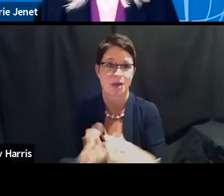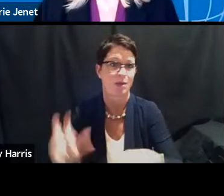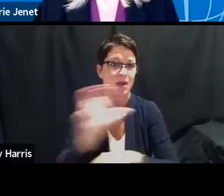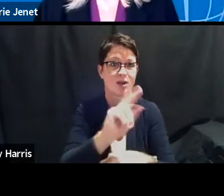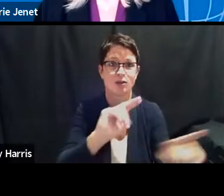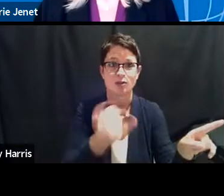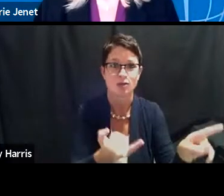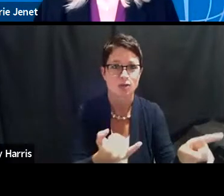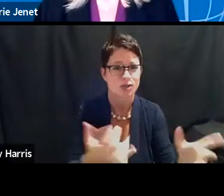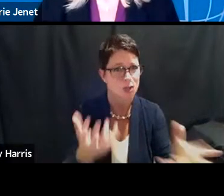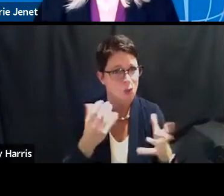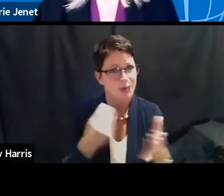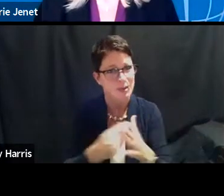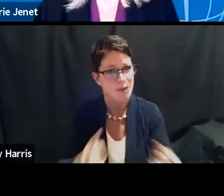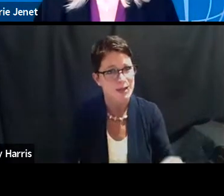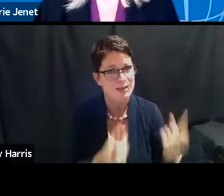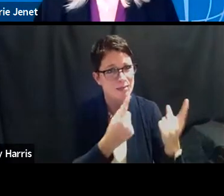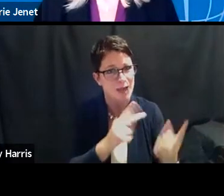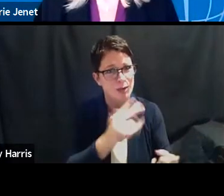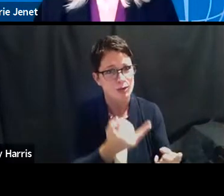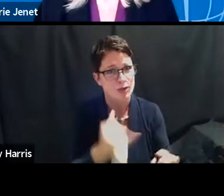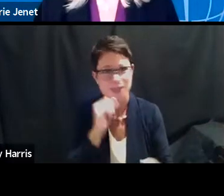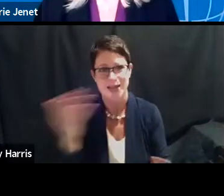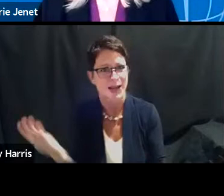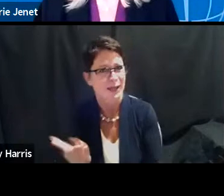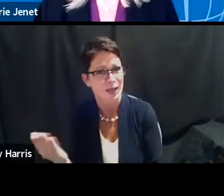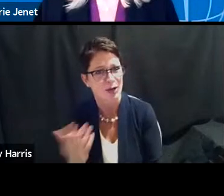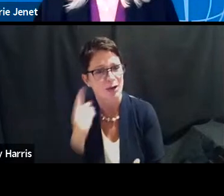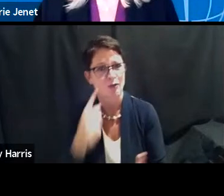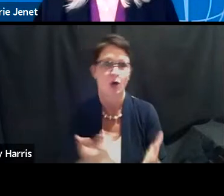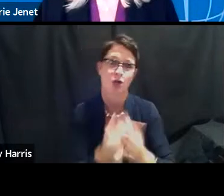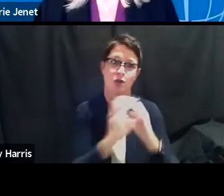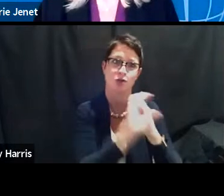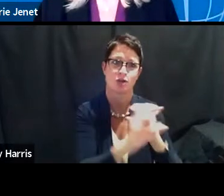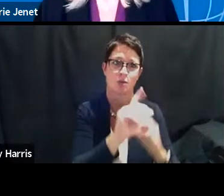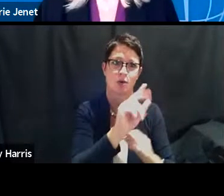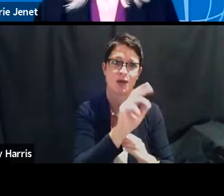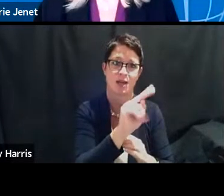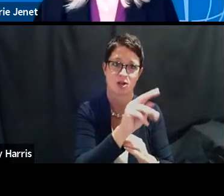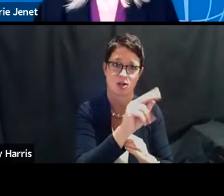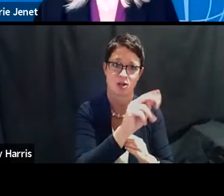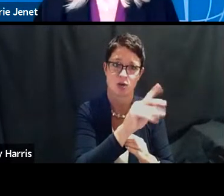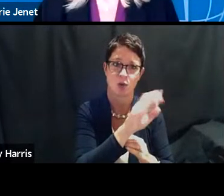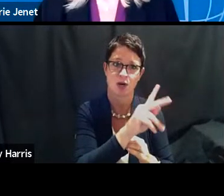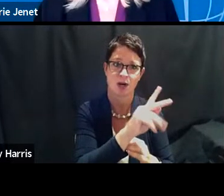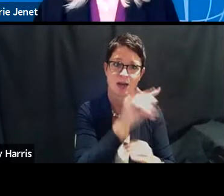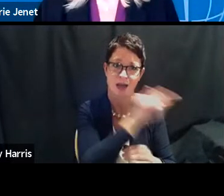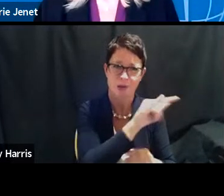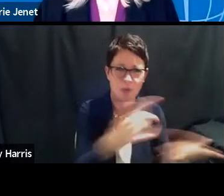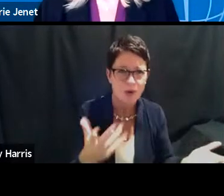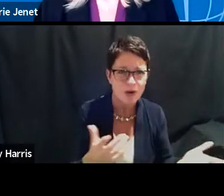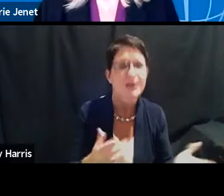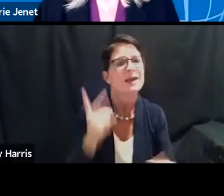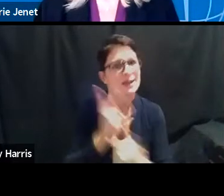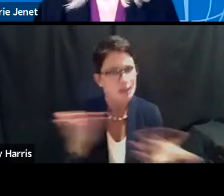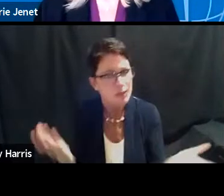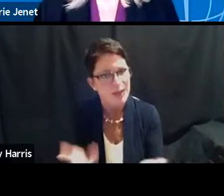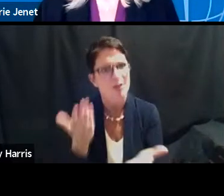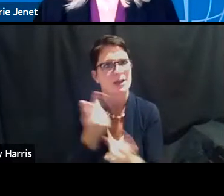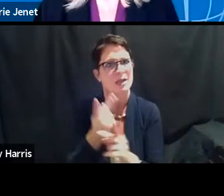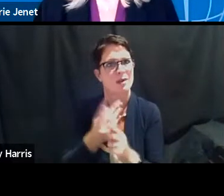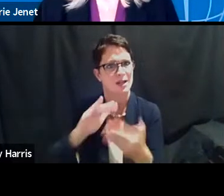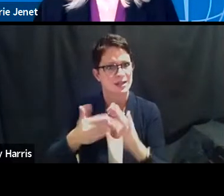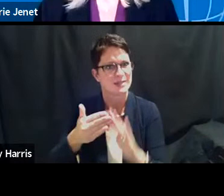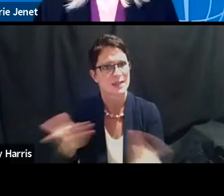You really want the money to be spent in New Jersey for a new terminal at Newark or something? Keep it here, keep it in the city. And one final